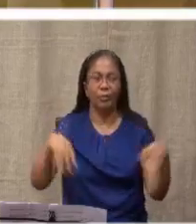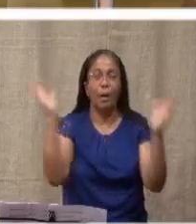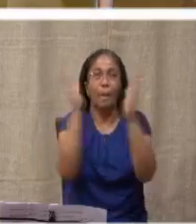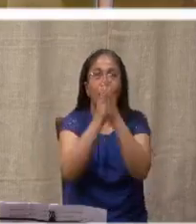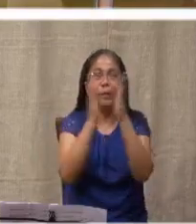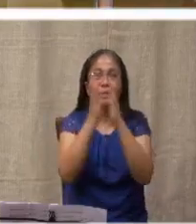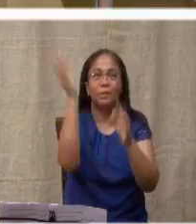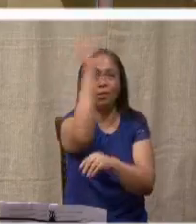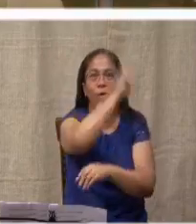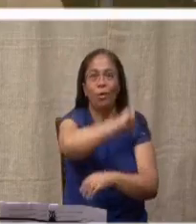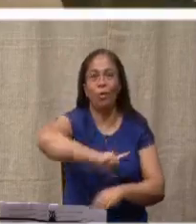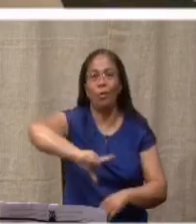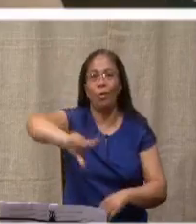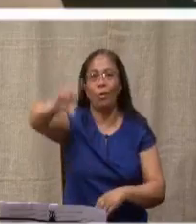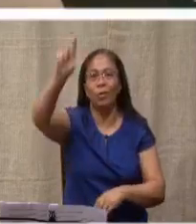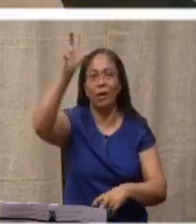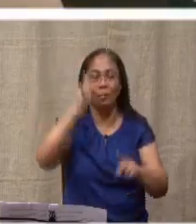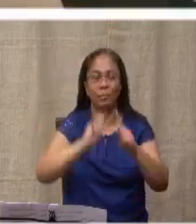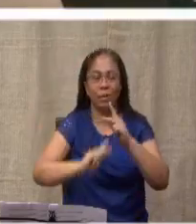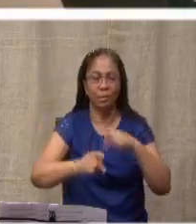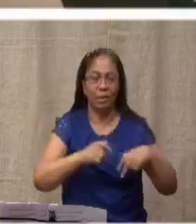praise the